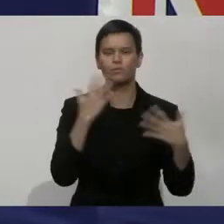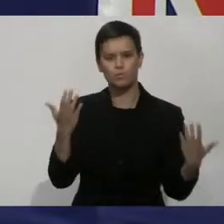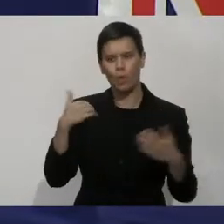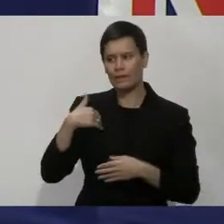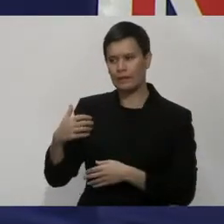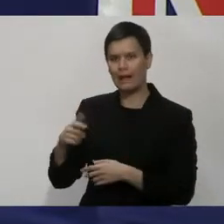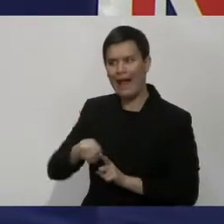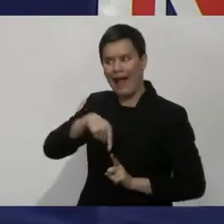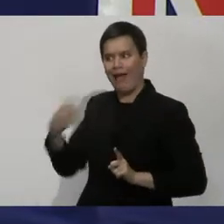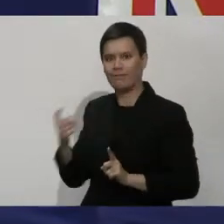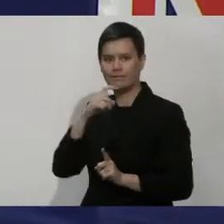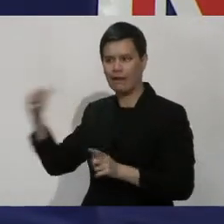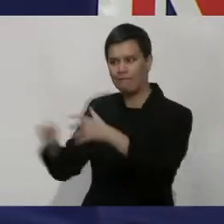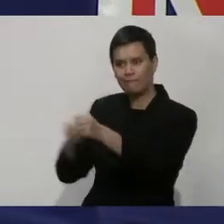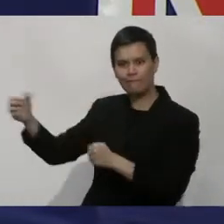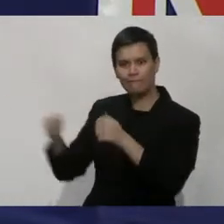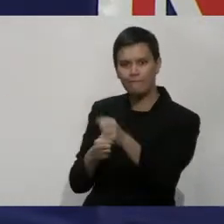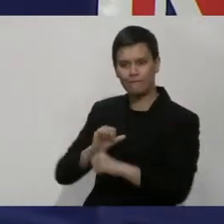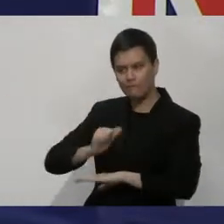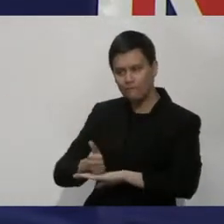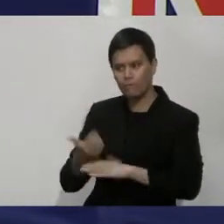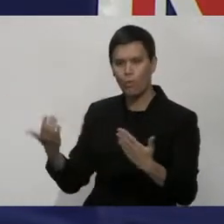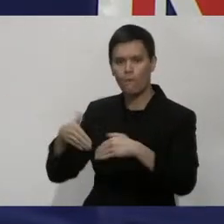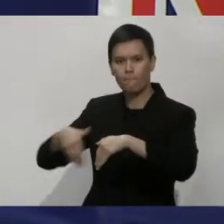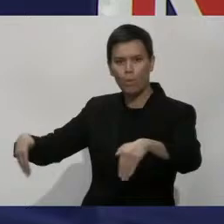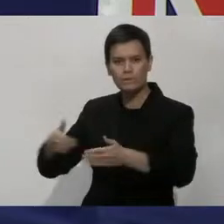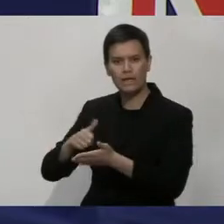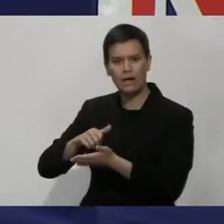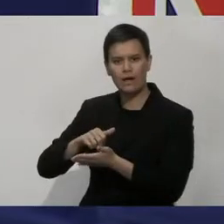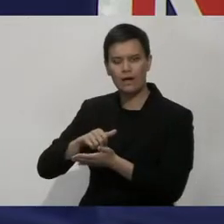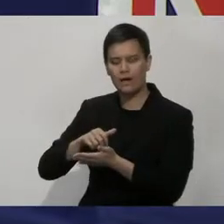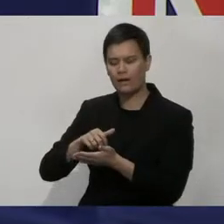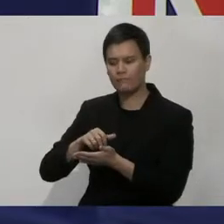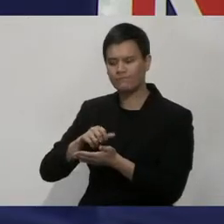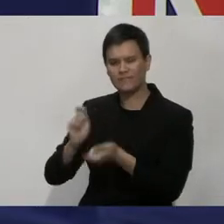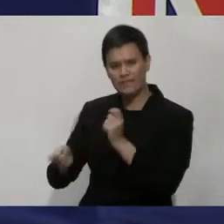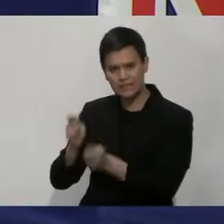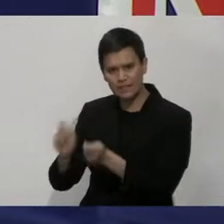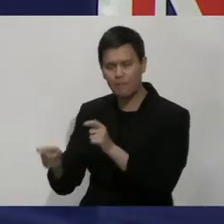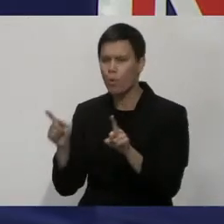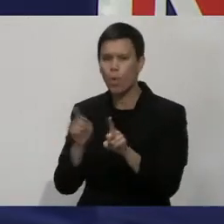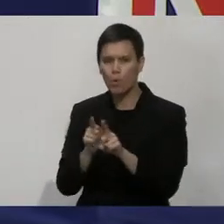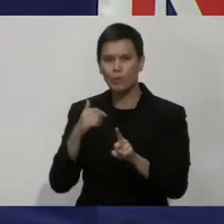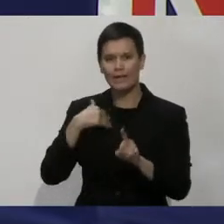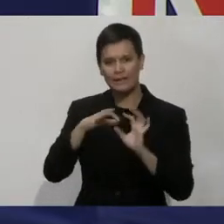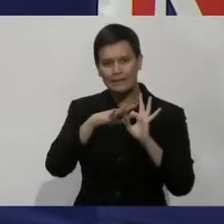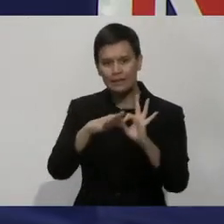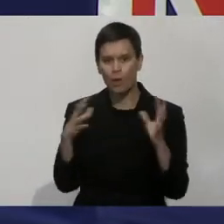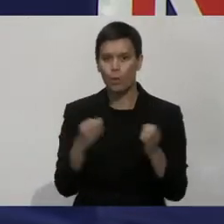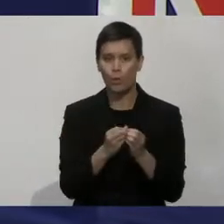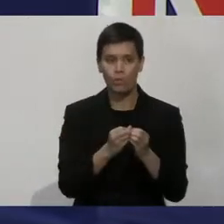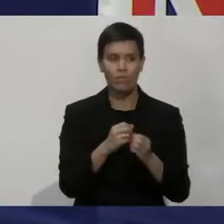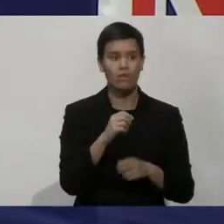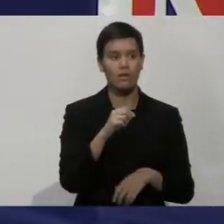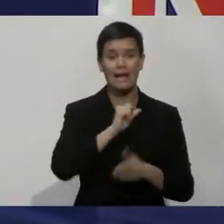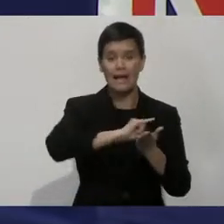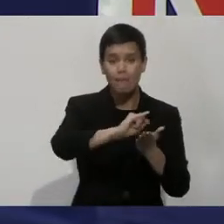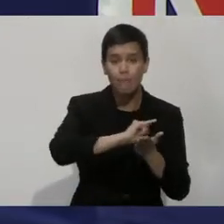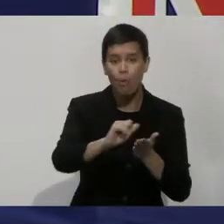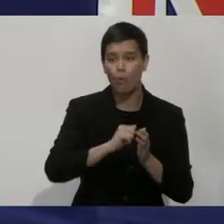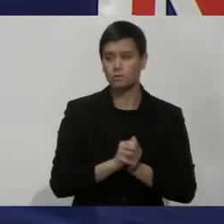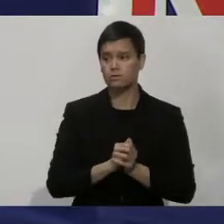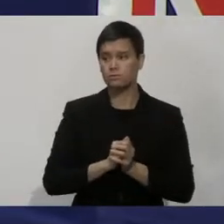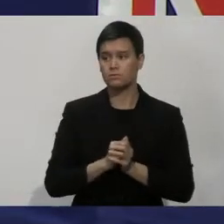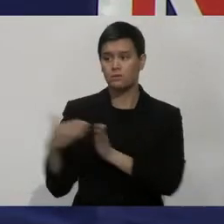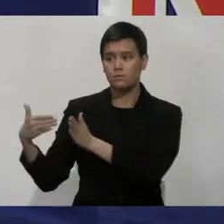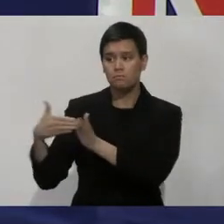and an increasing number of sites with the addition of airports and of maritime ports. And so, as the Minister said, we were in the